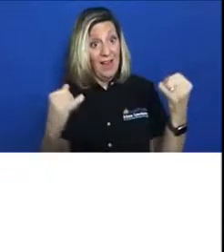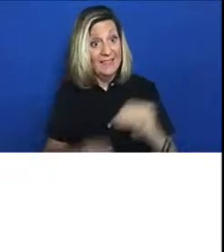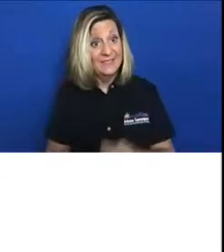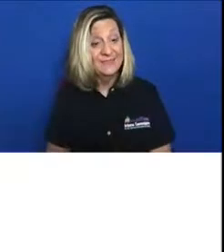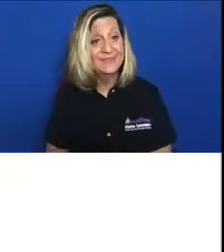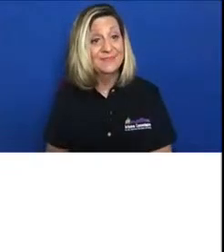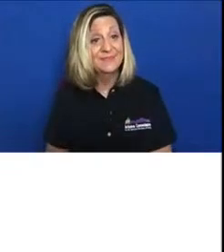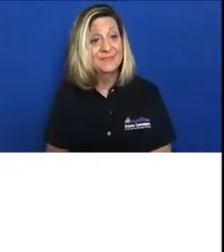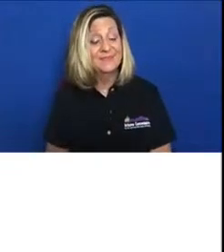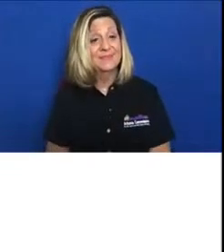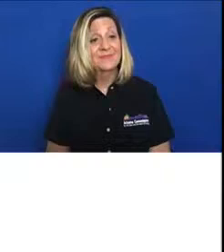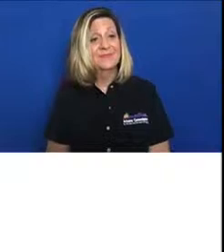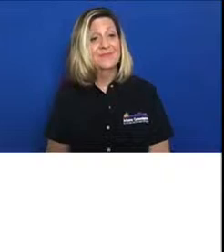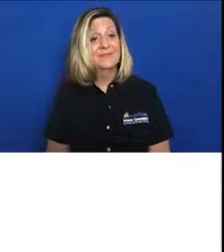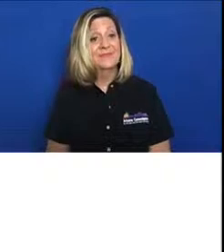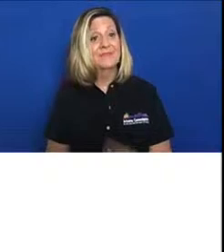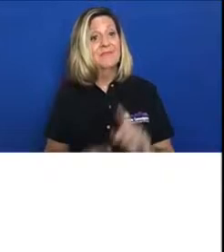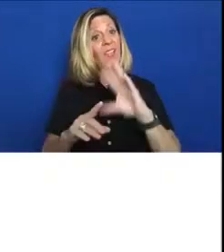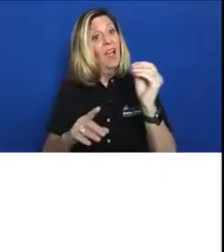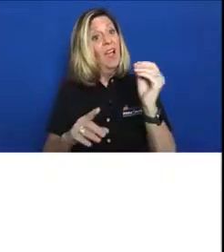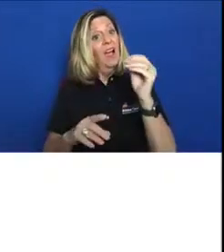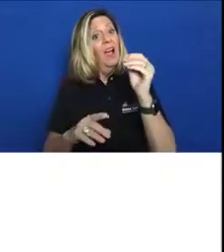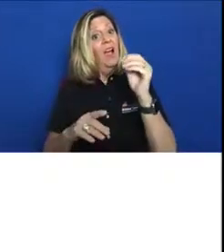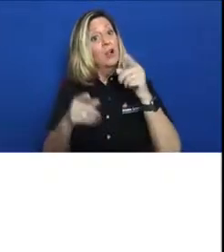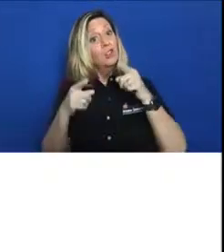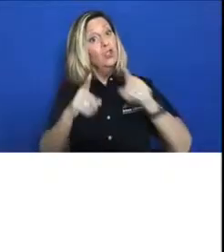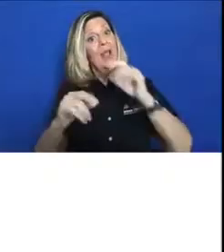She applied for a job online,